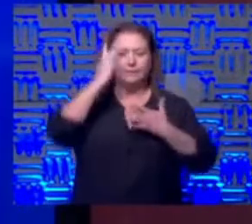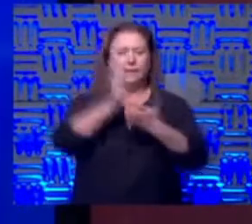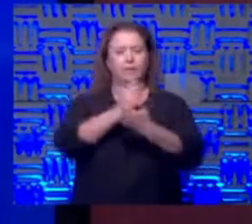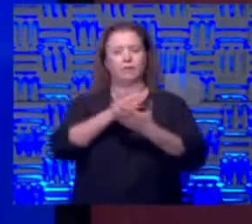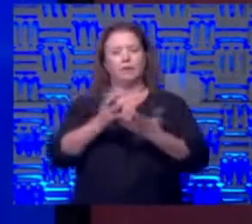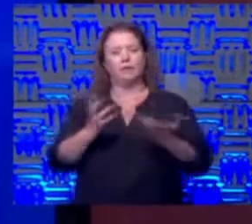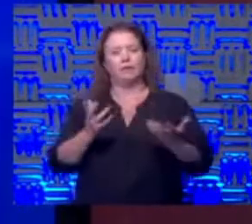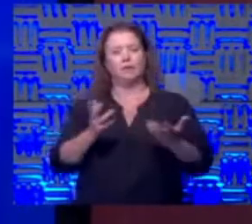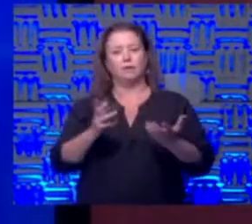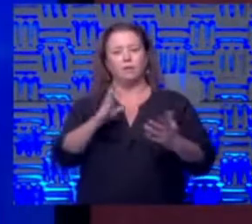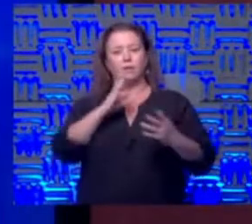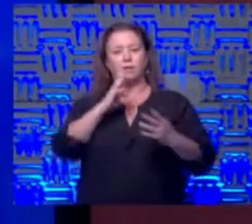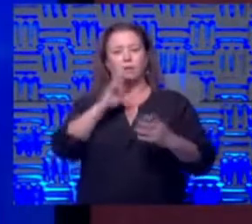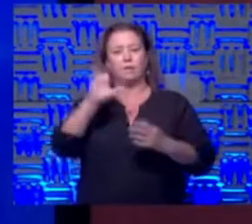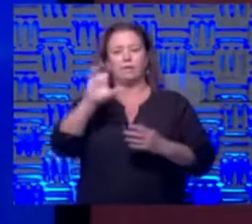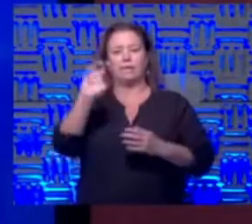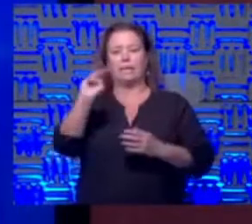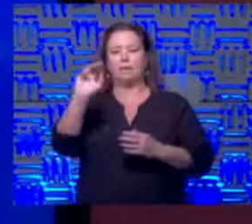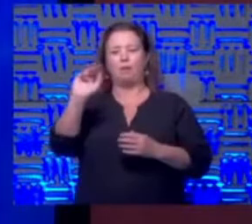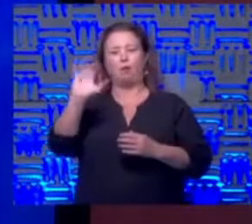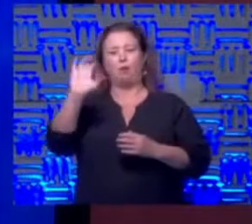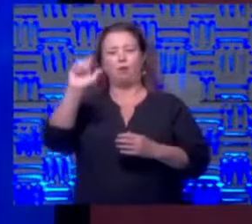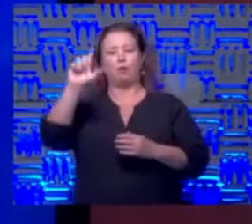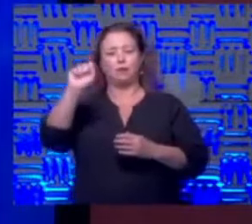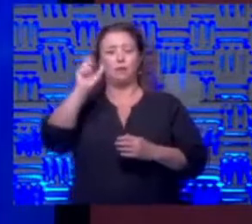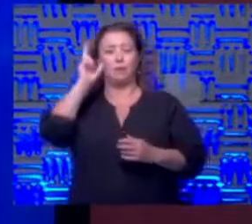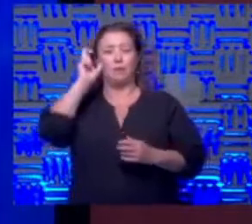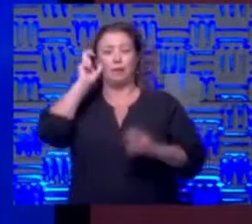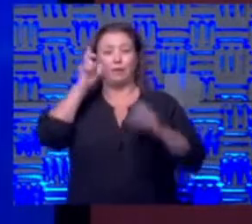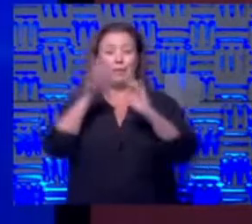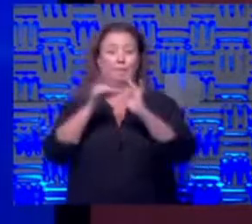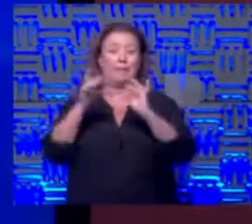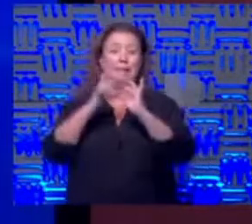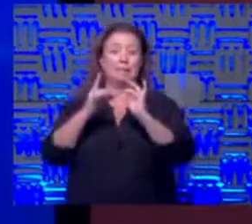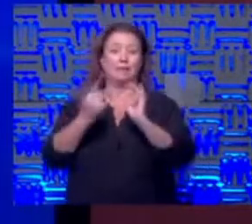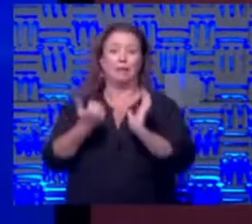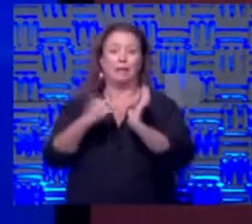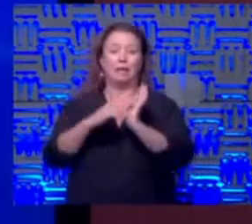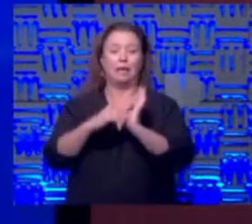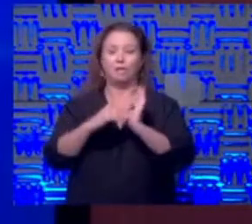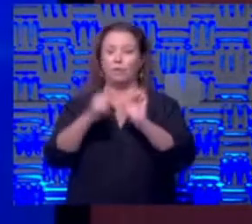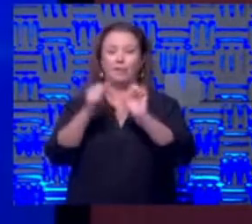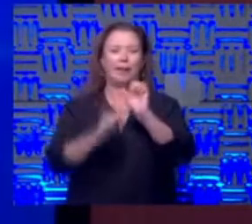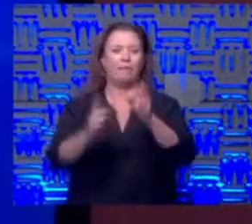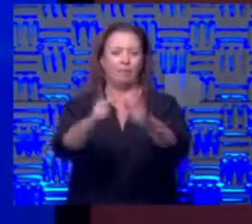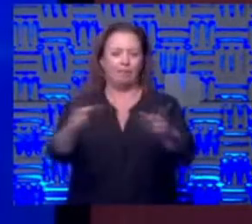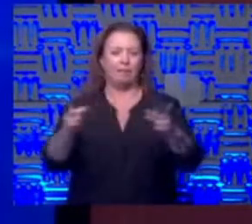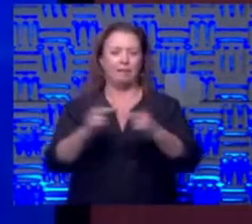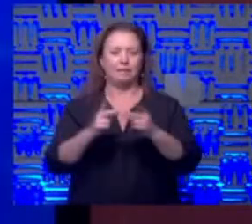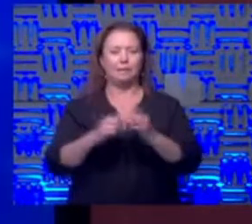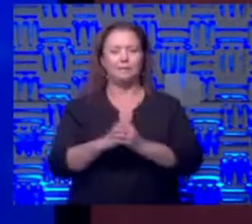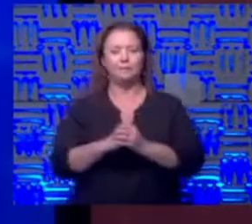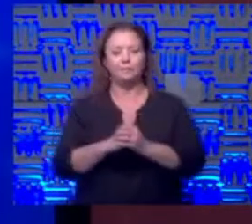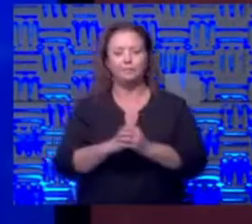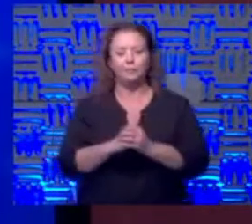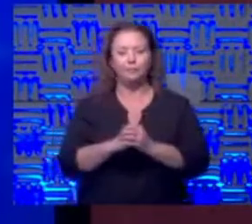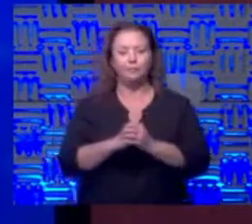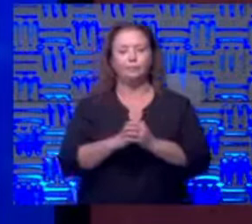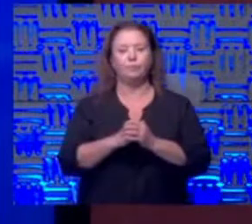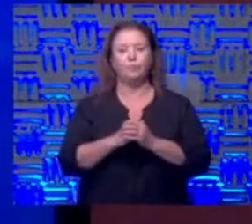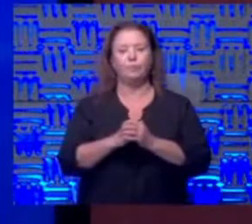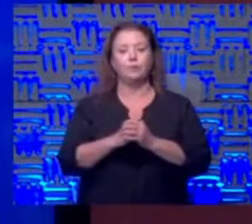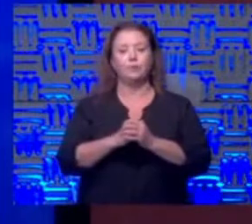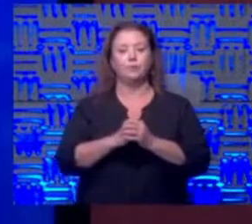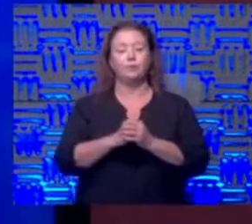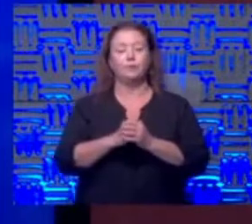of these times we'll get back what the CMO's calls, and I think you're going to hear the same message coming from everywhere. All right. This next question